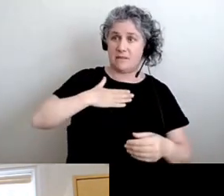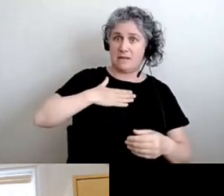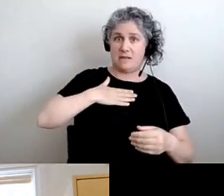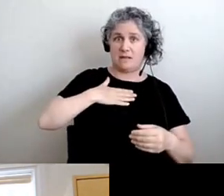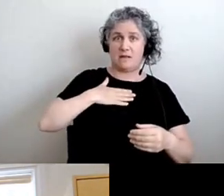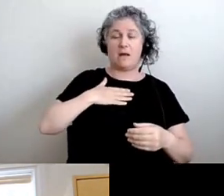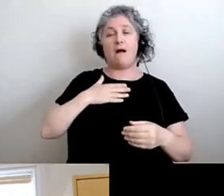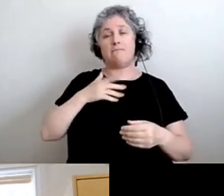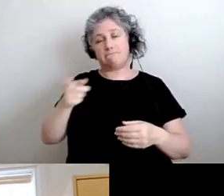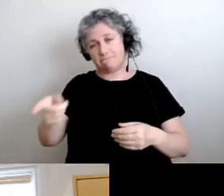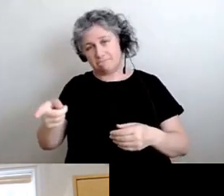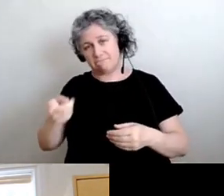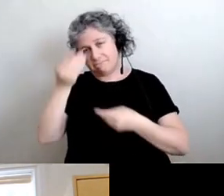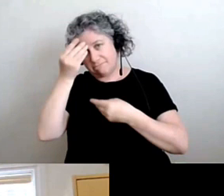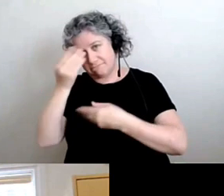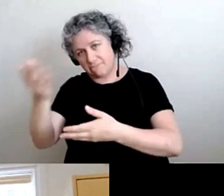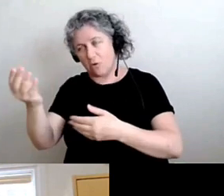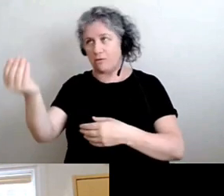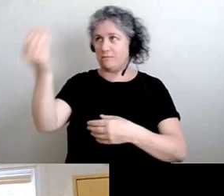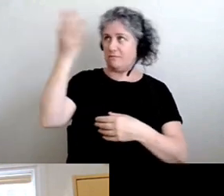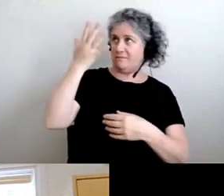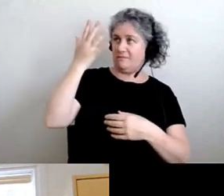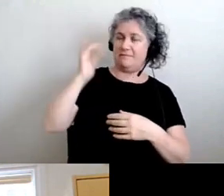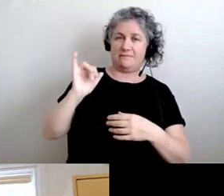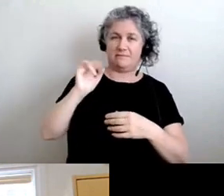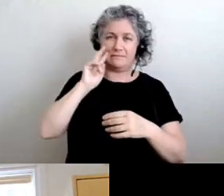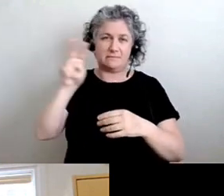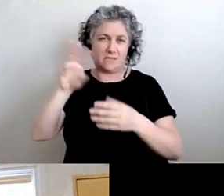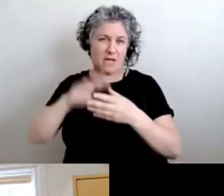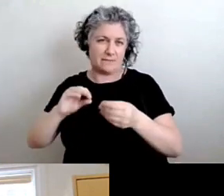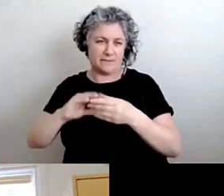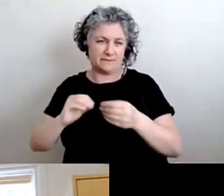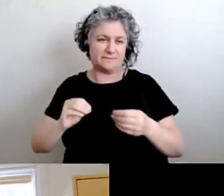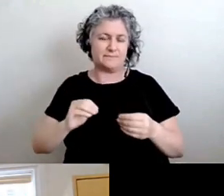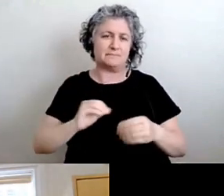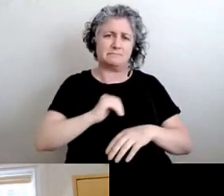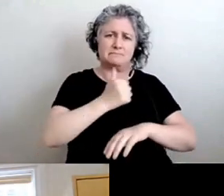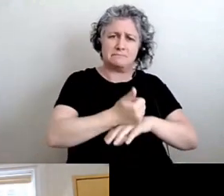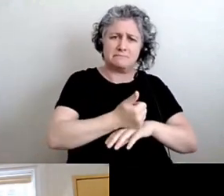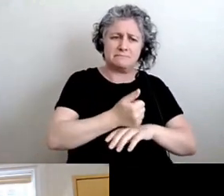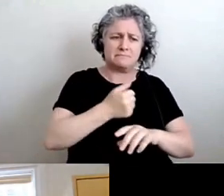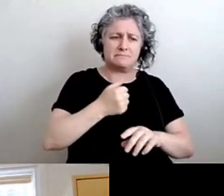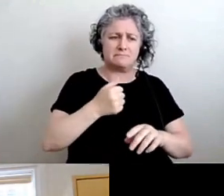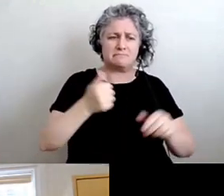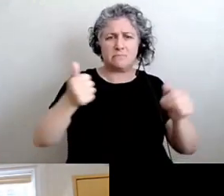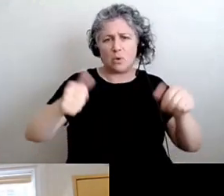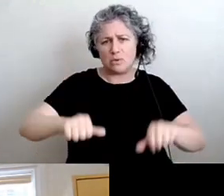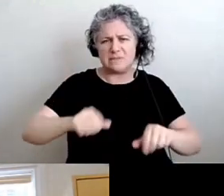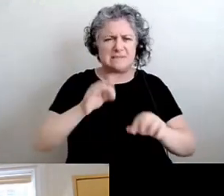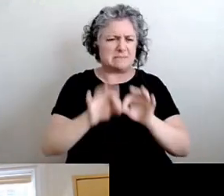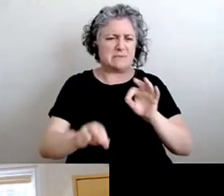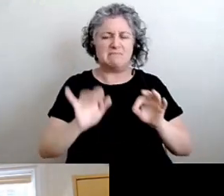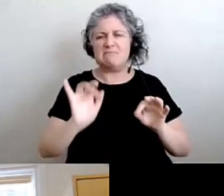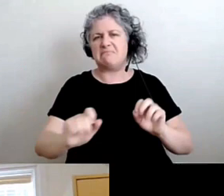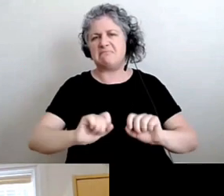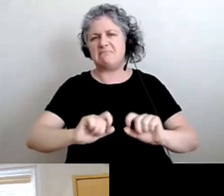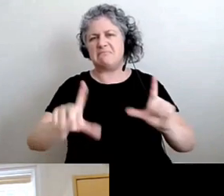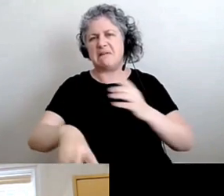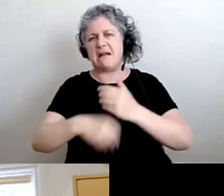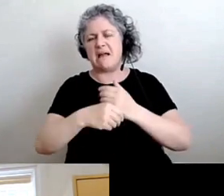you create your posts, and it's very simple, right? These are just add your picture. It's step by